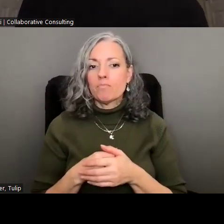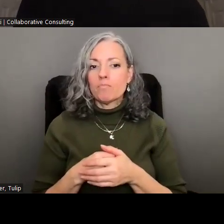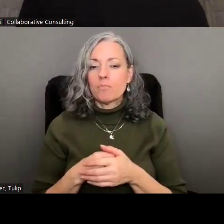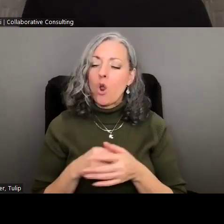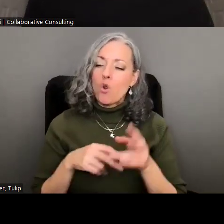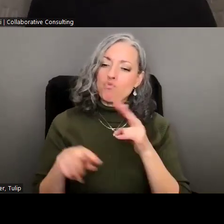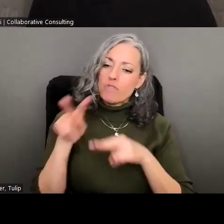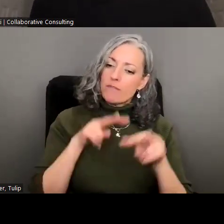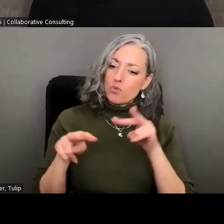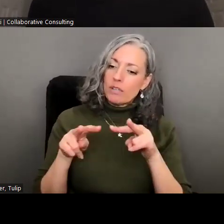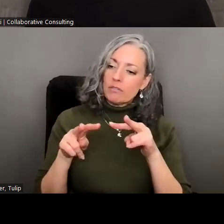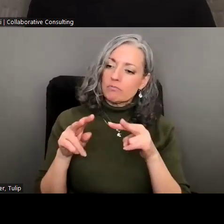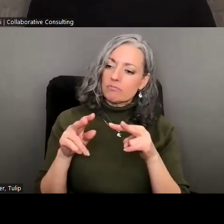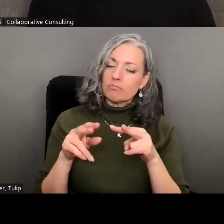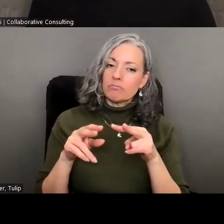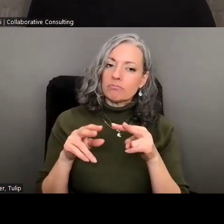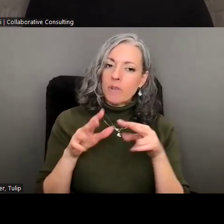reviewing and potentially updating